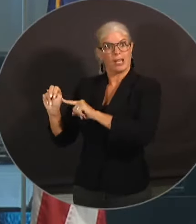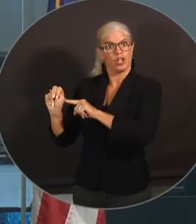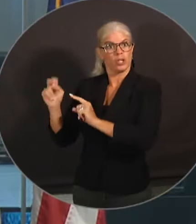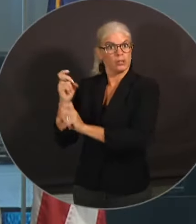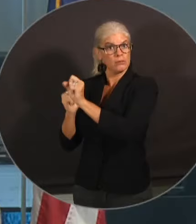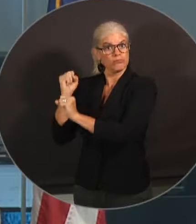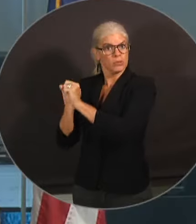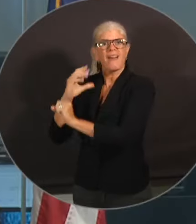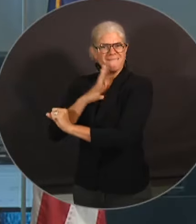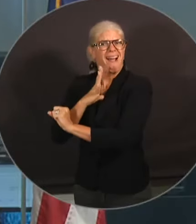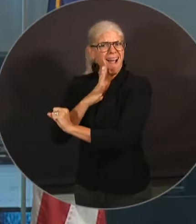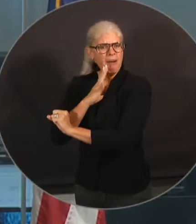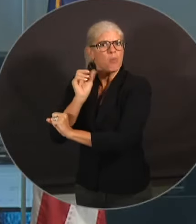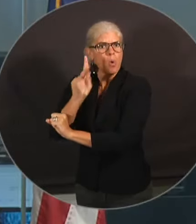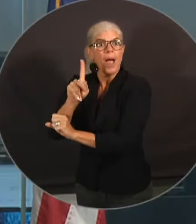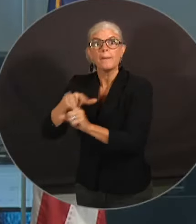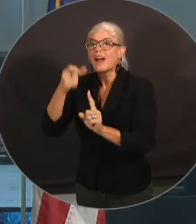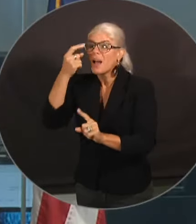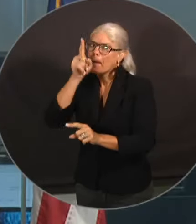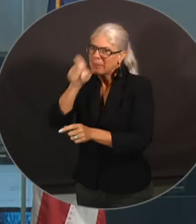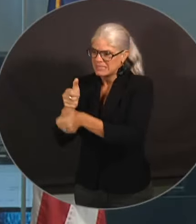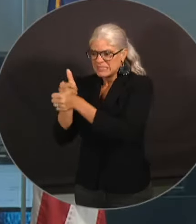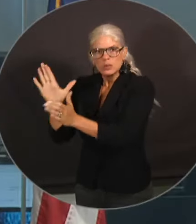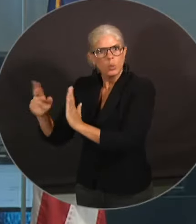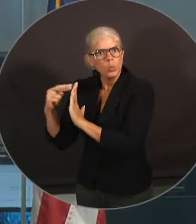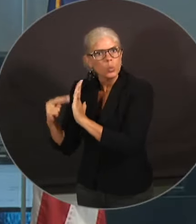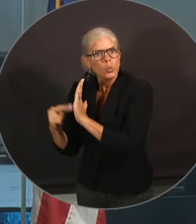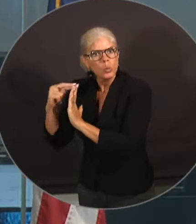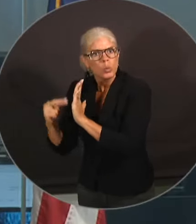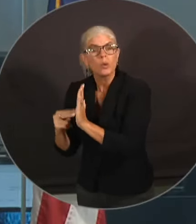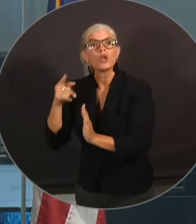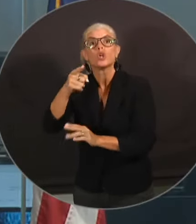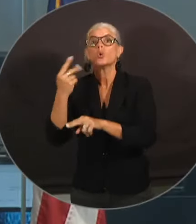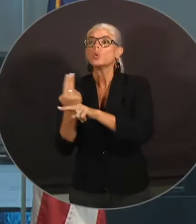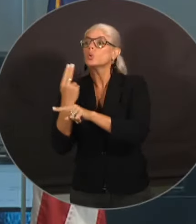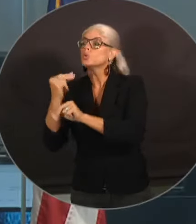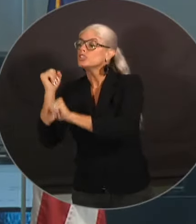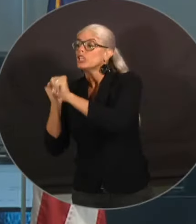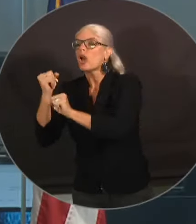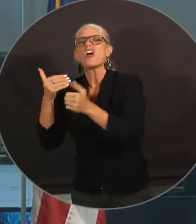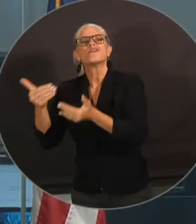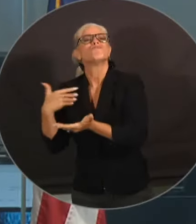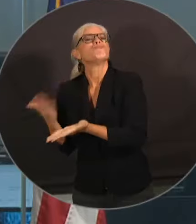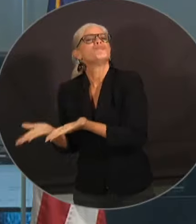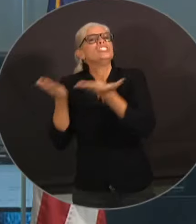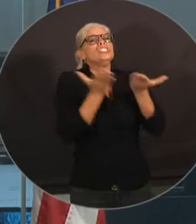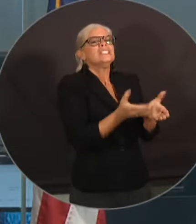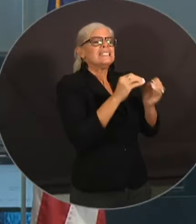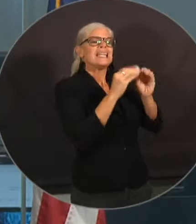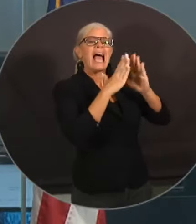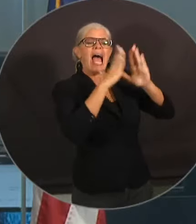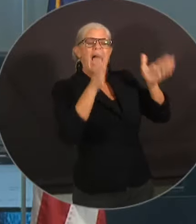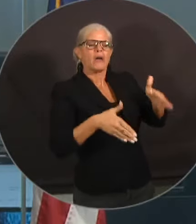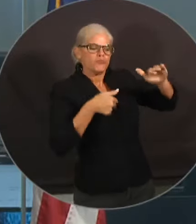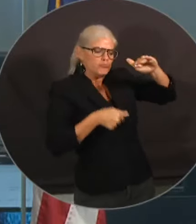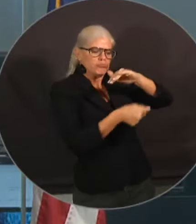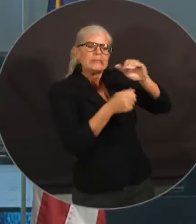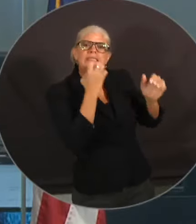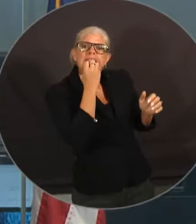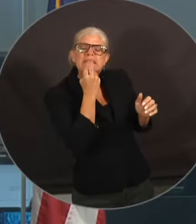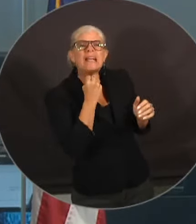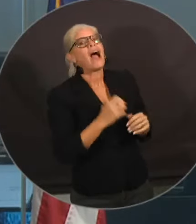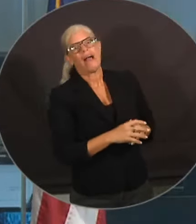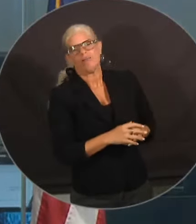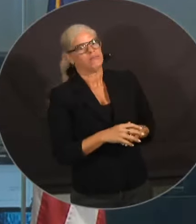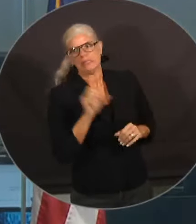use the generator properly. If you use the generator inside your house, that could kill you. You got to keep the generator outside